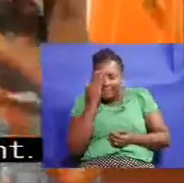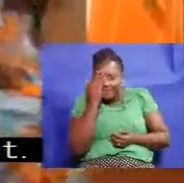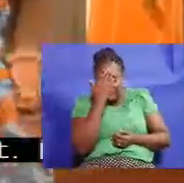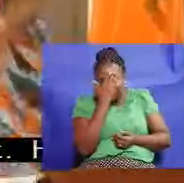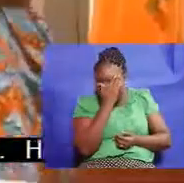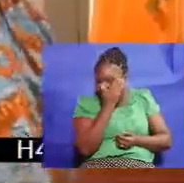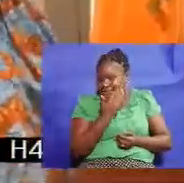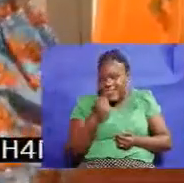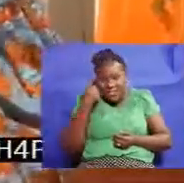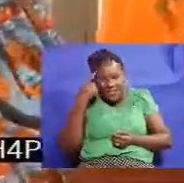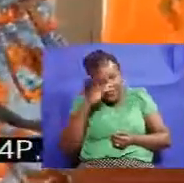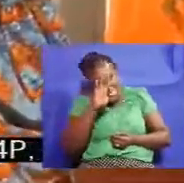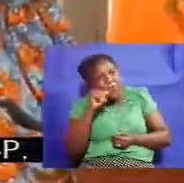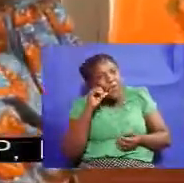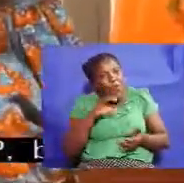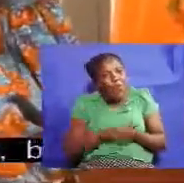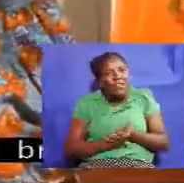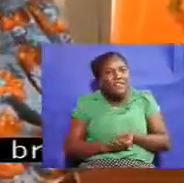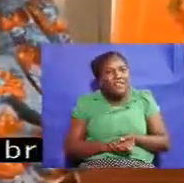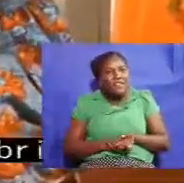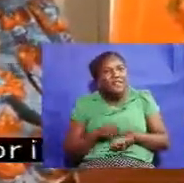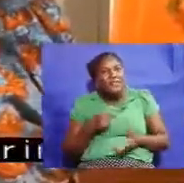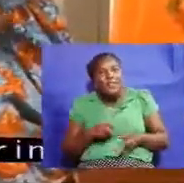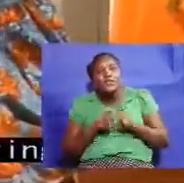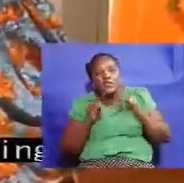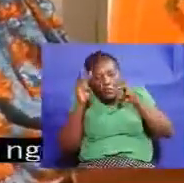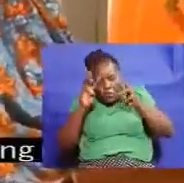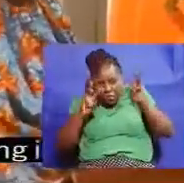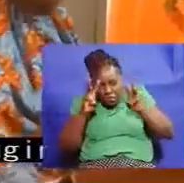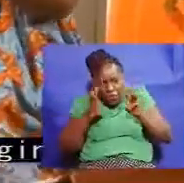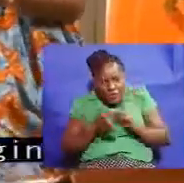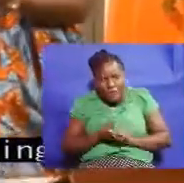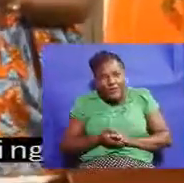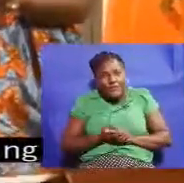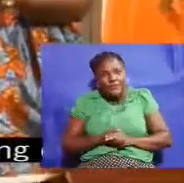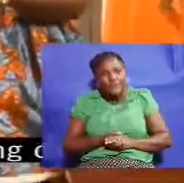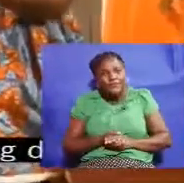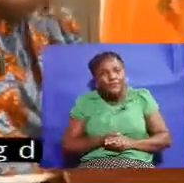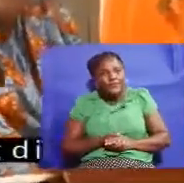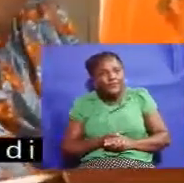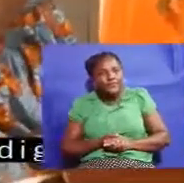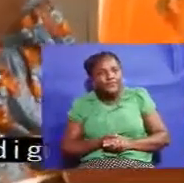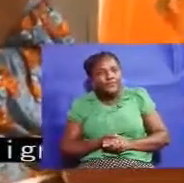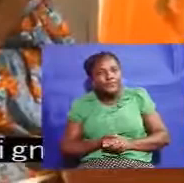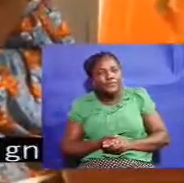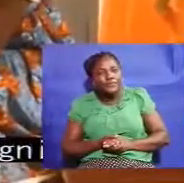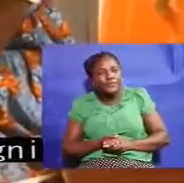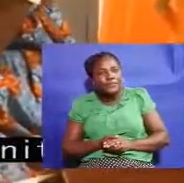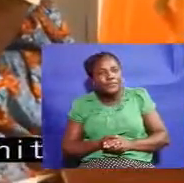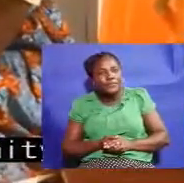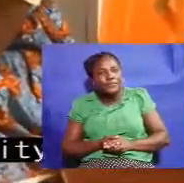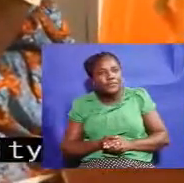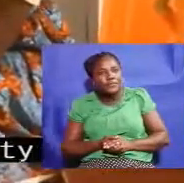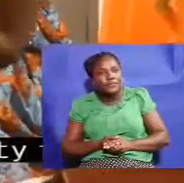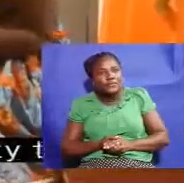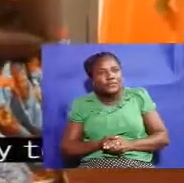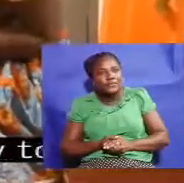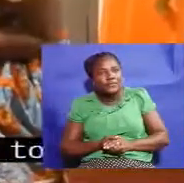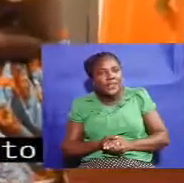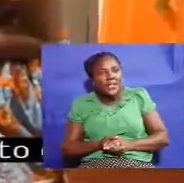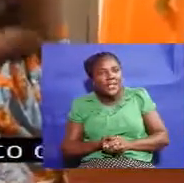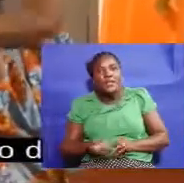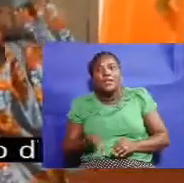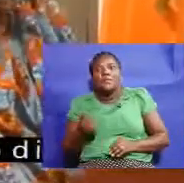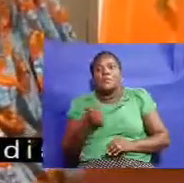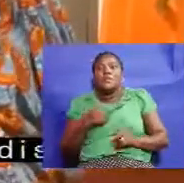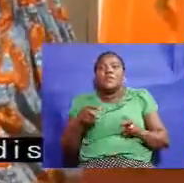In fact, I am despaired. I am perturbed and I am concerned. Abba, are you the one to do all that for her? He that is